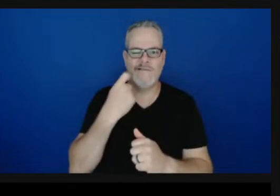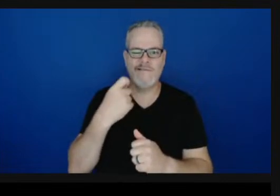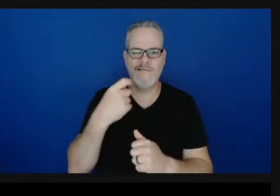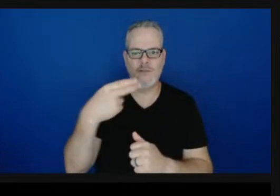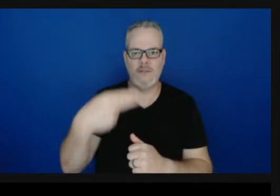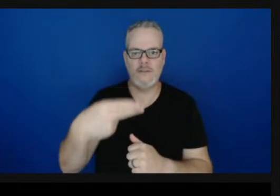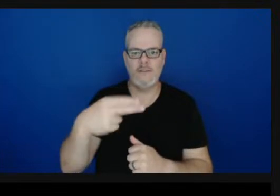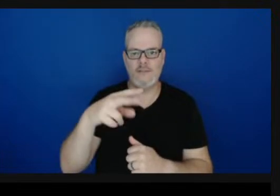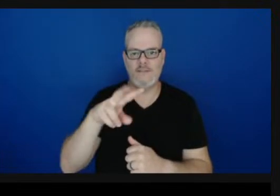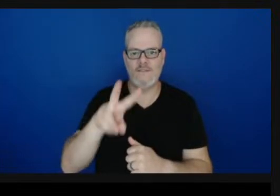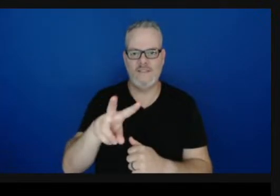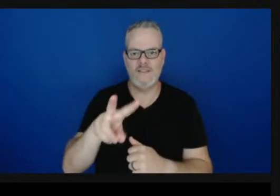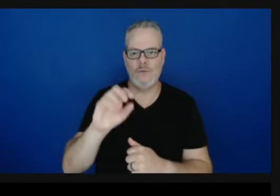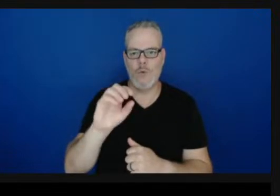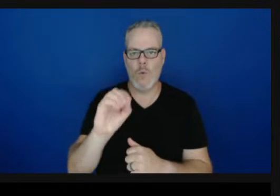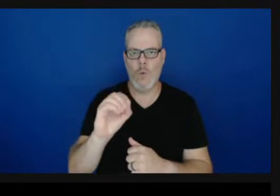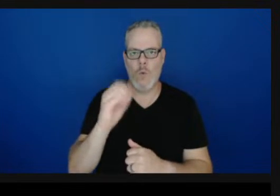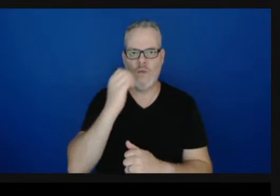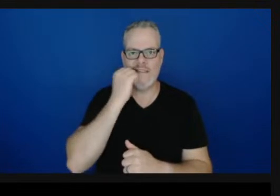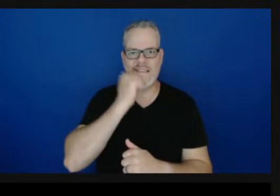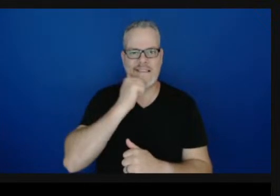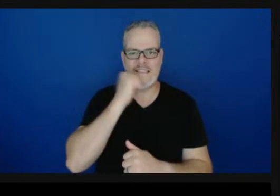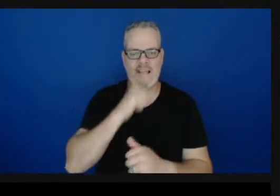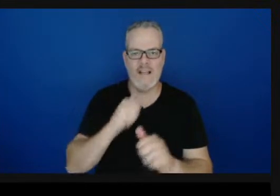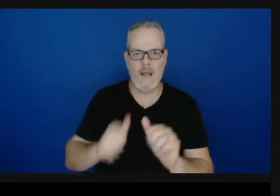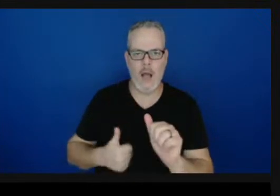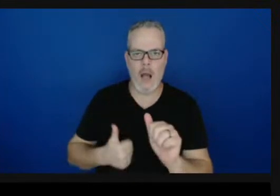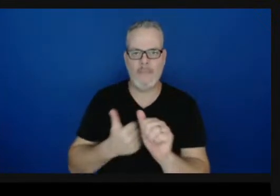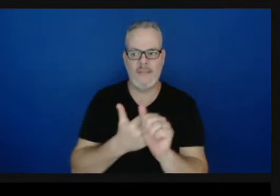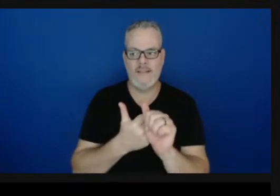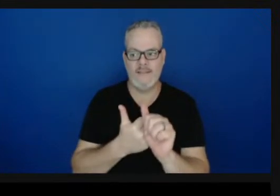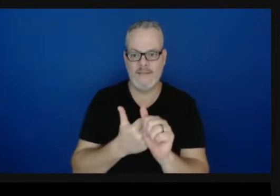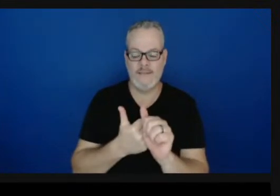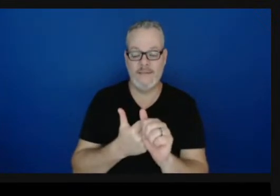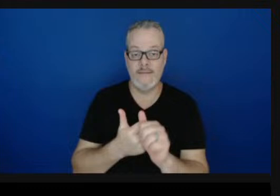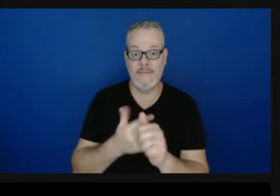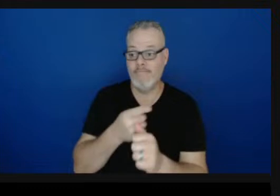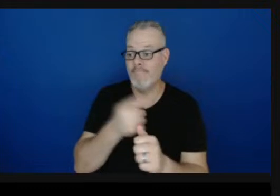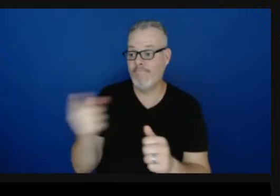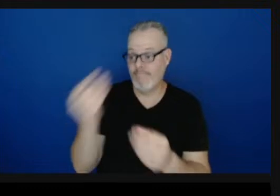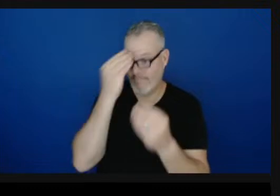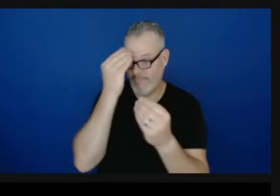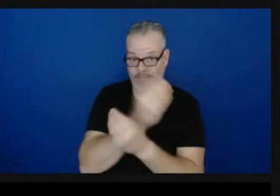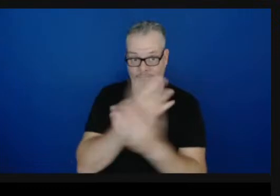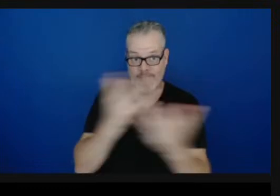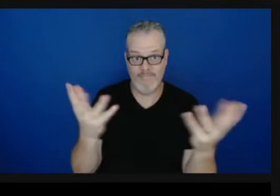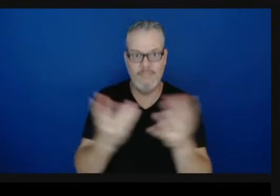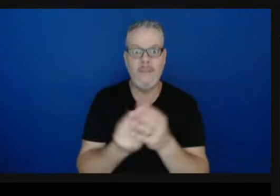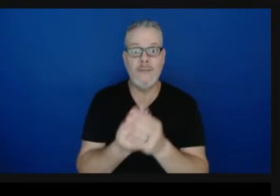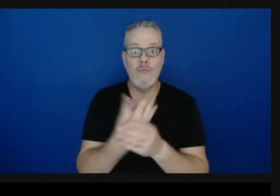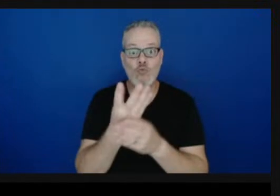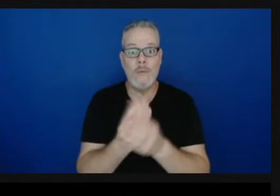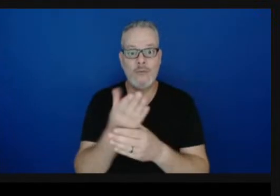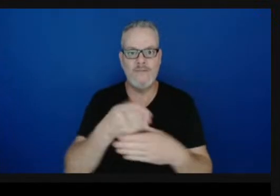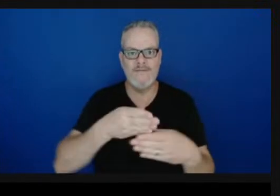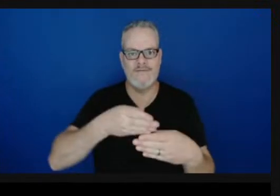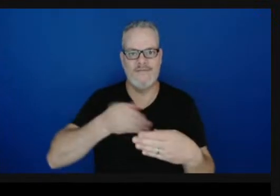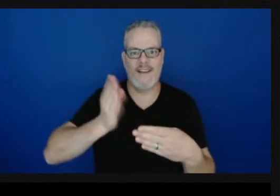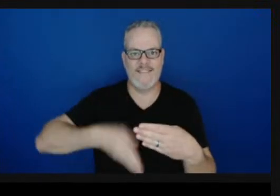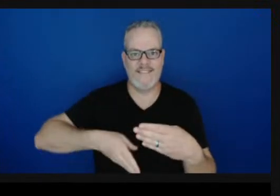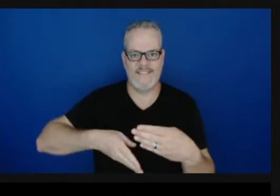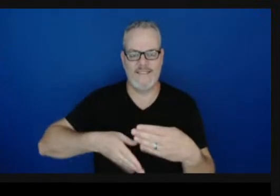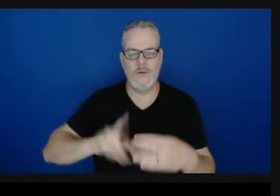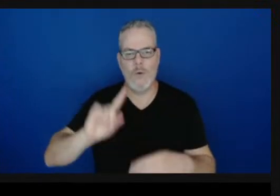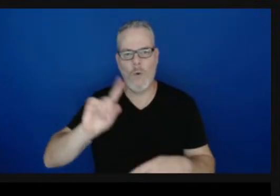update from this morning. And they note that eruption has ended. Only a few spots